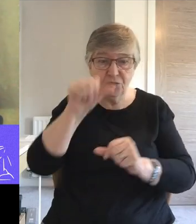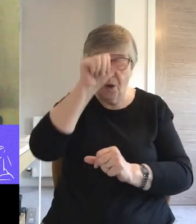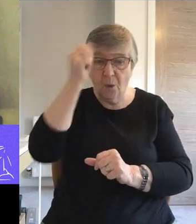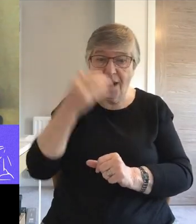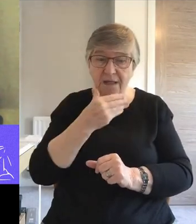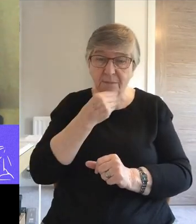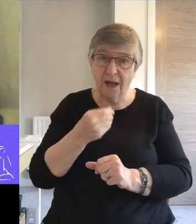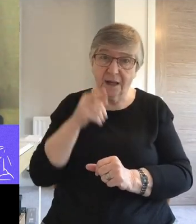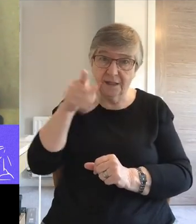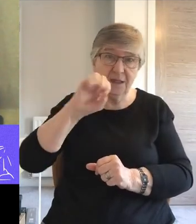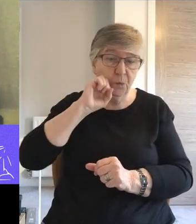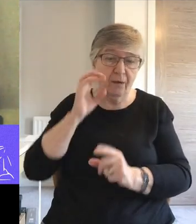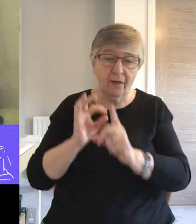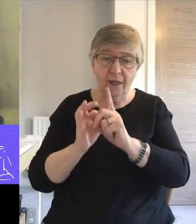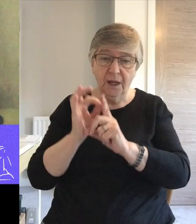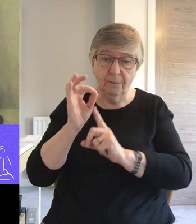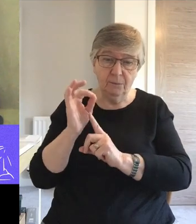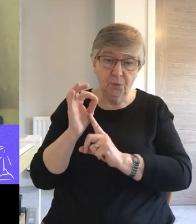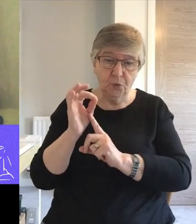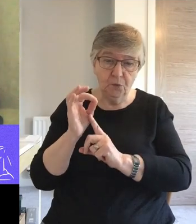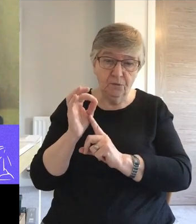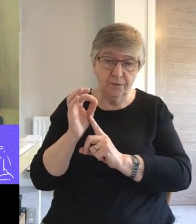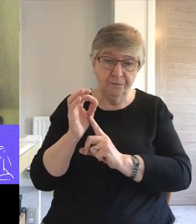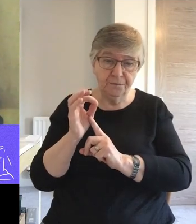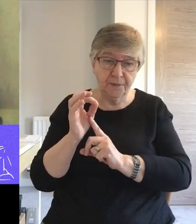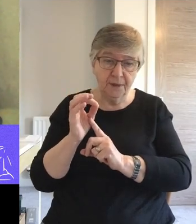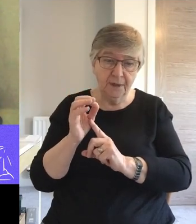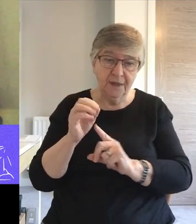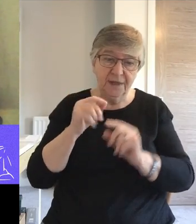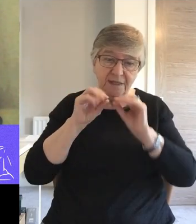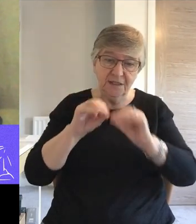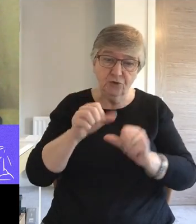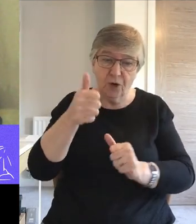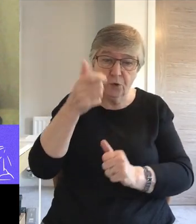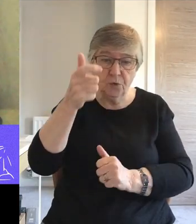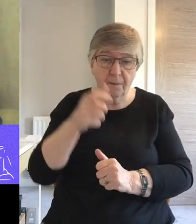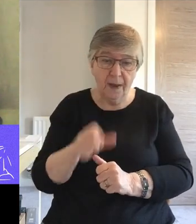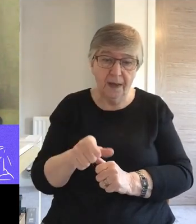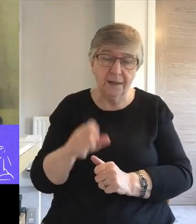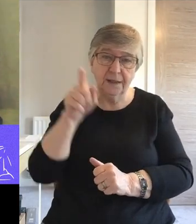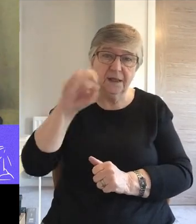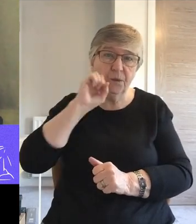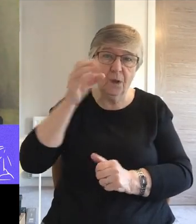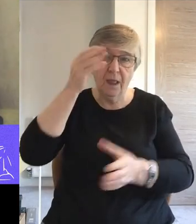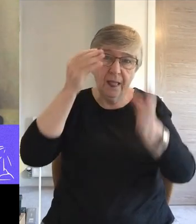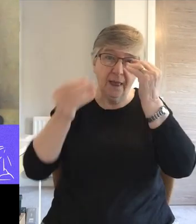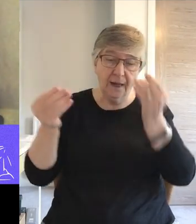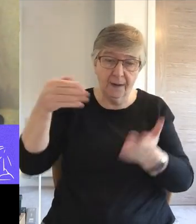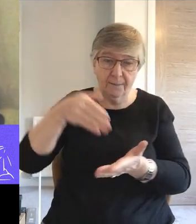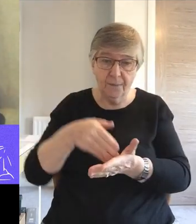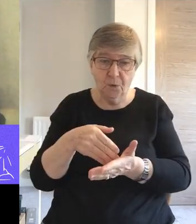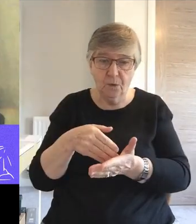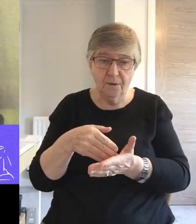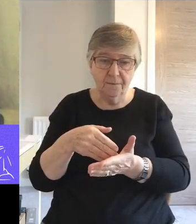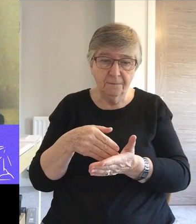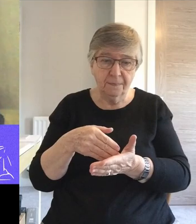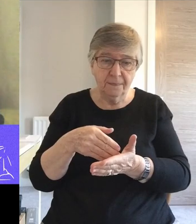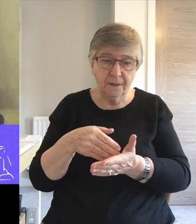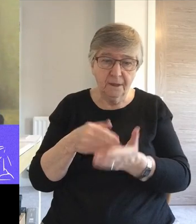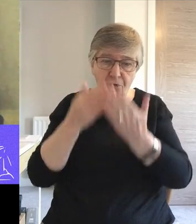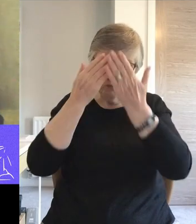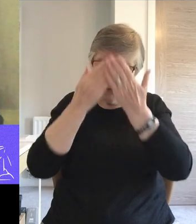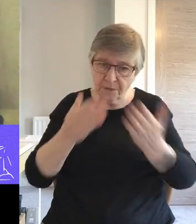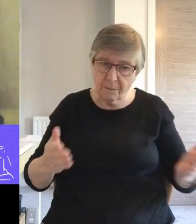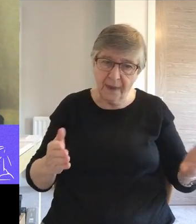wiser. Whatever you tell the righteous will add to their knowledge. To be